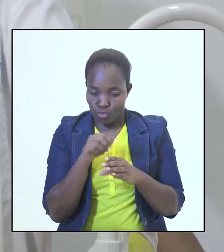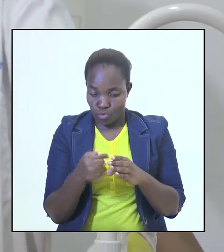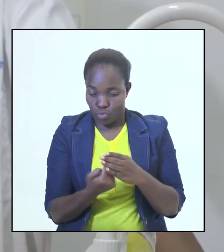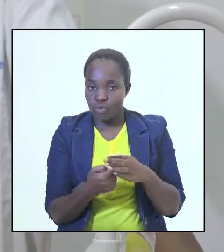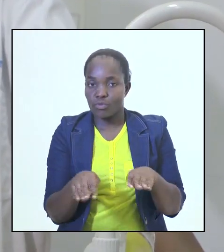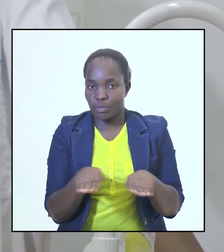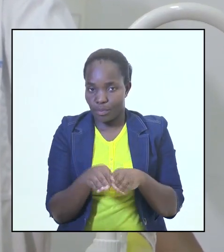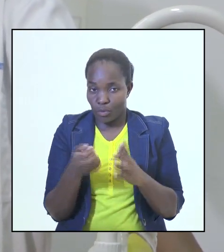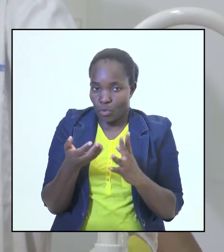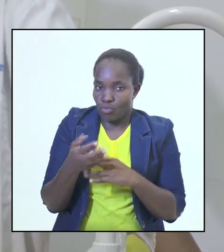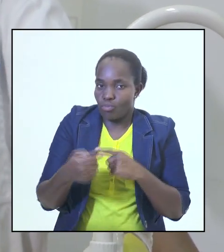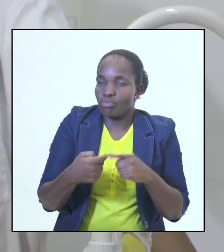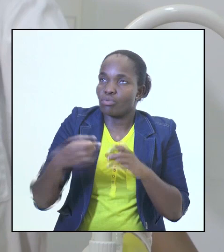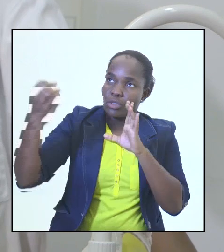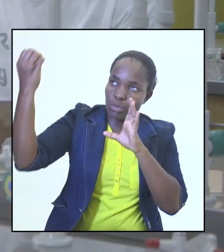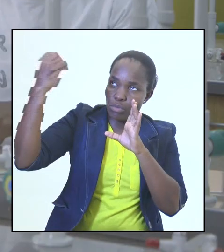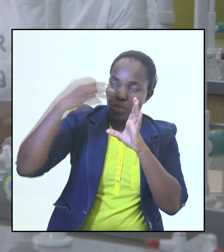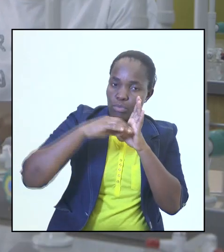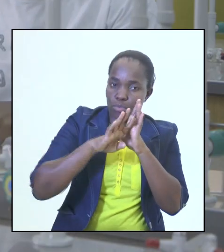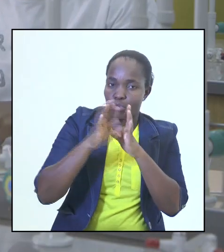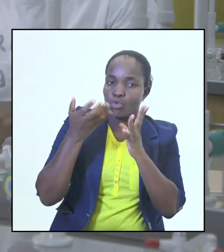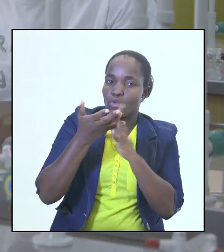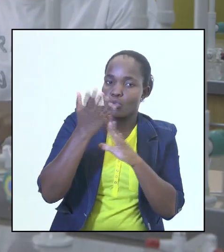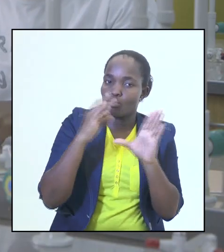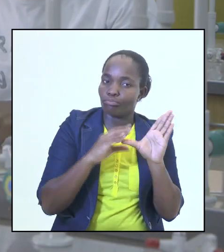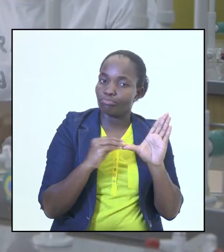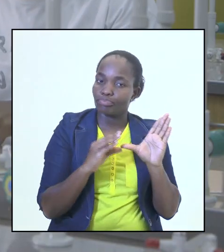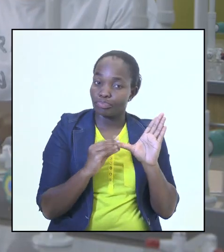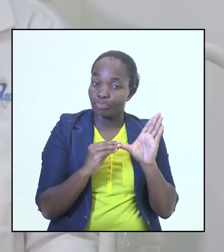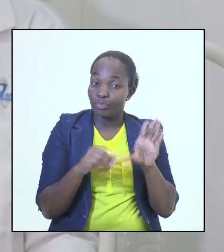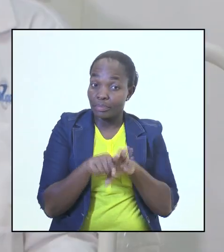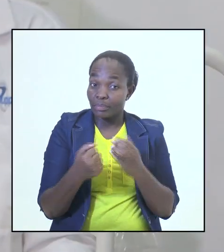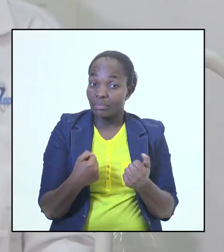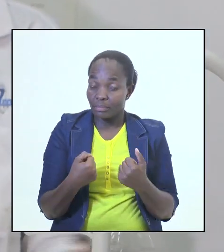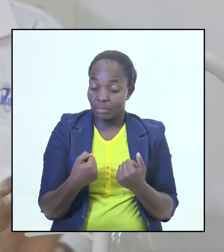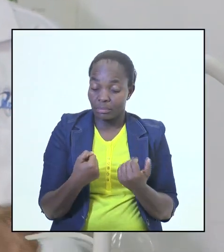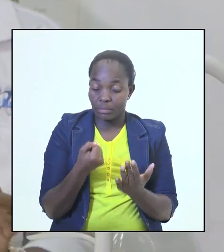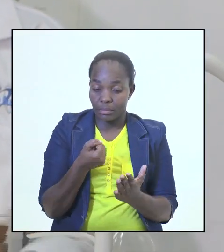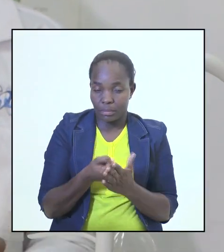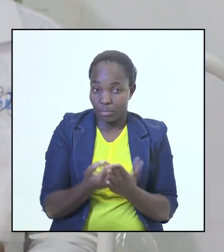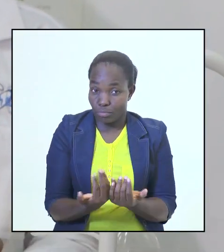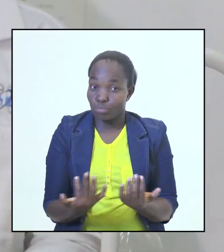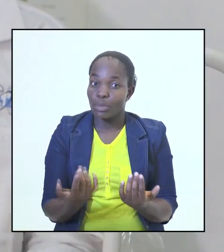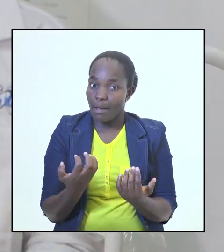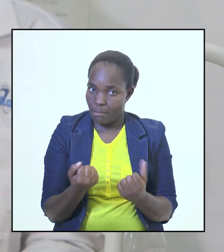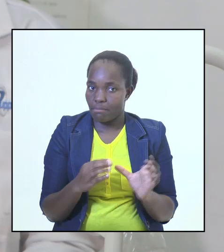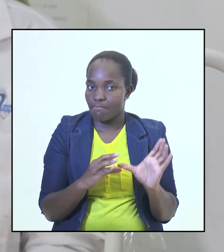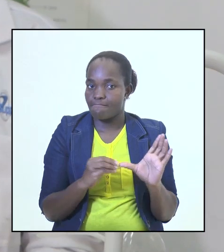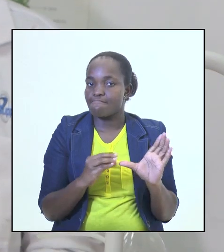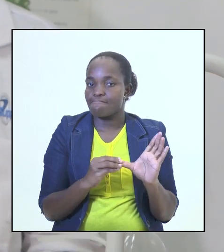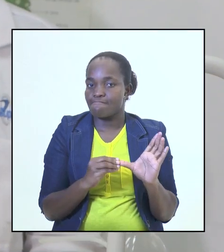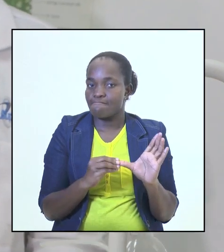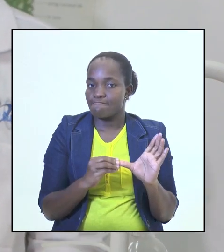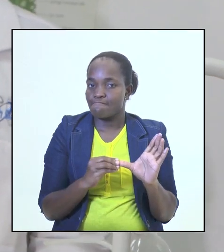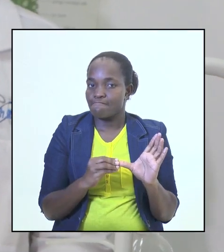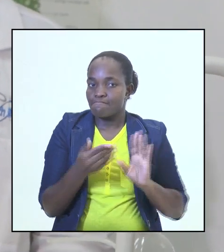of photosynthesis in the leaves. Even grass has leaves. The plant stores their food in the